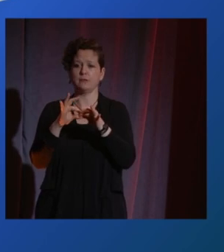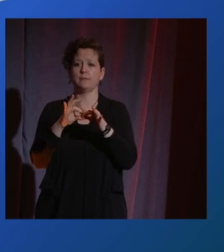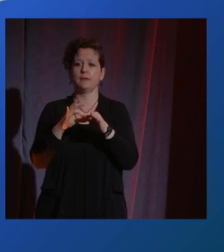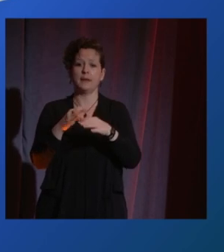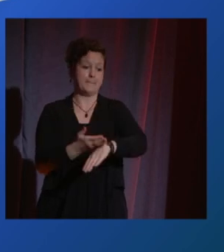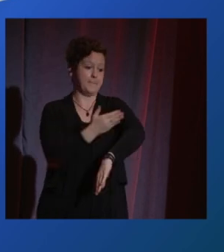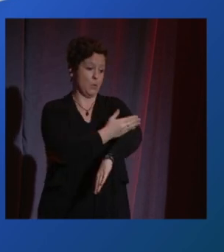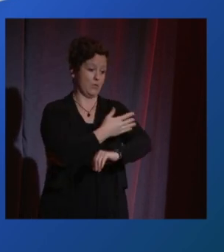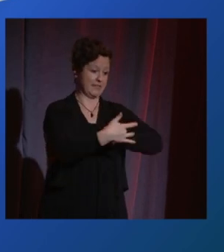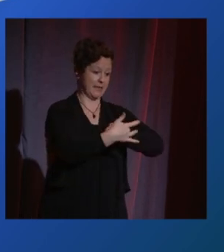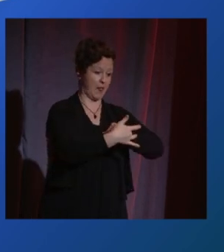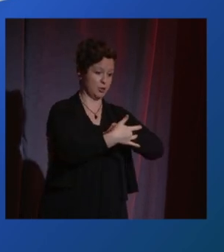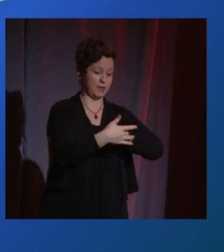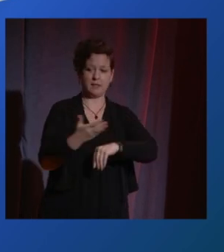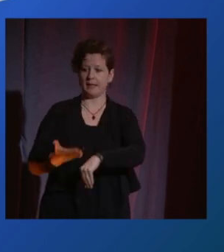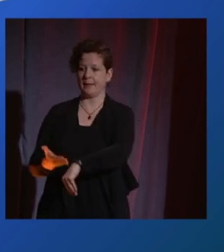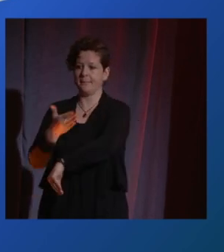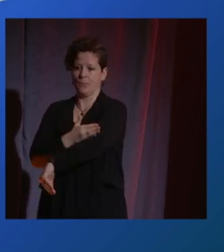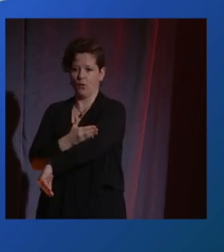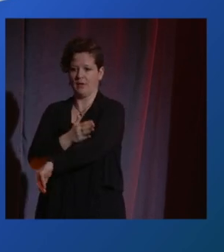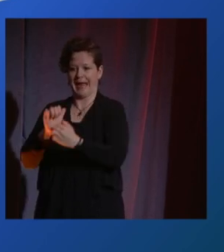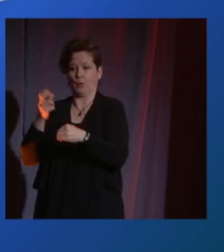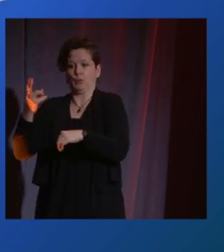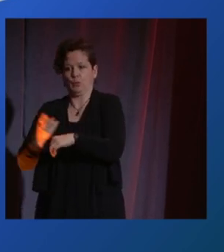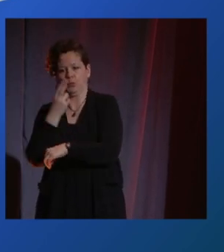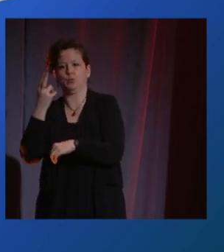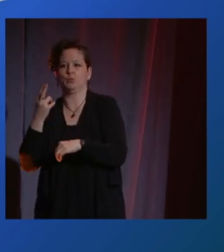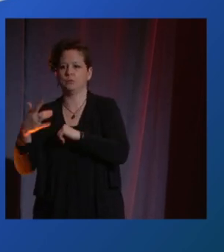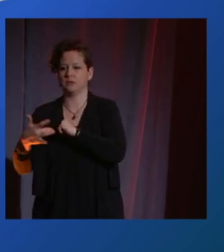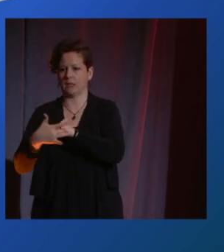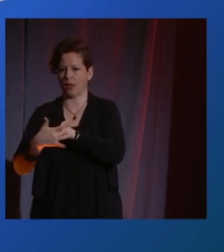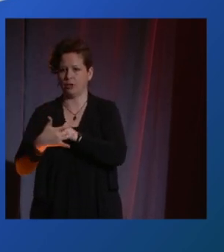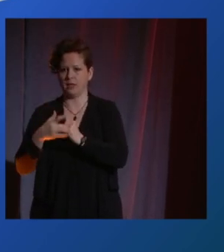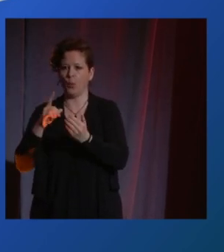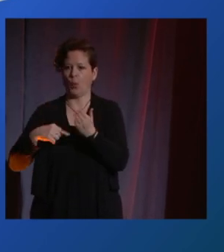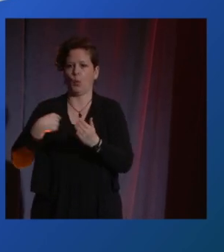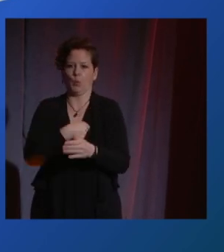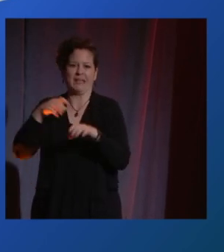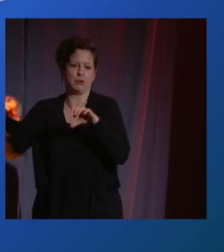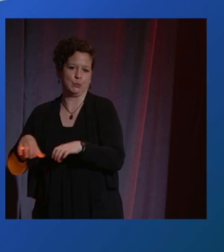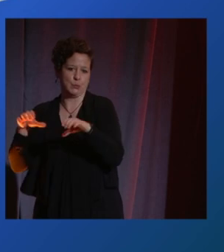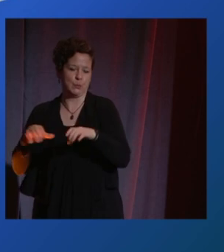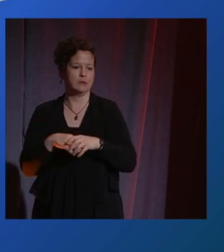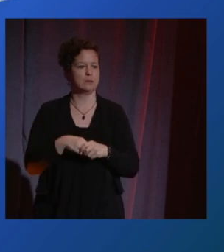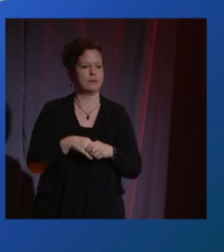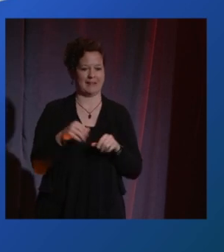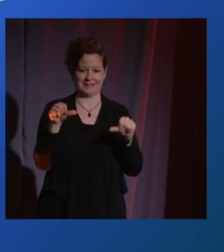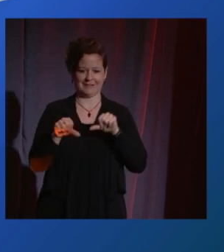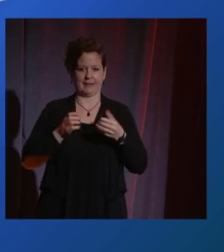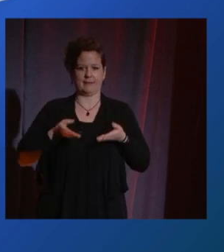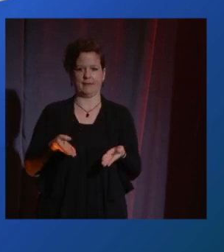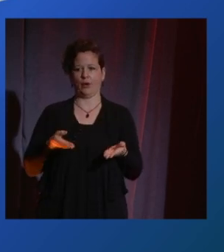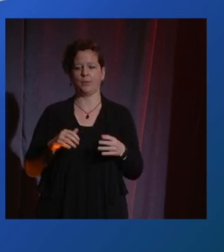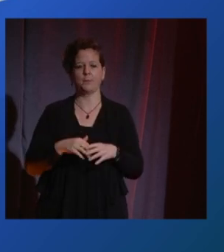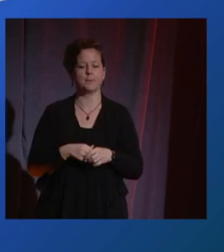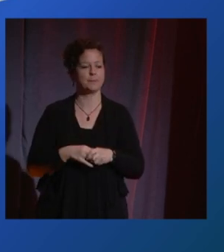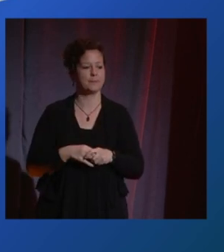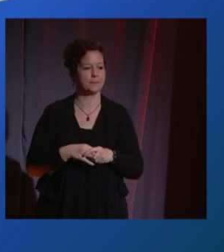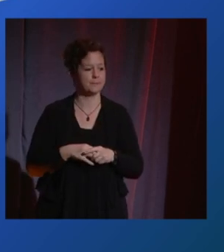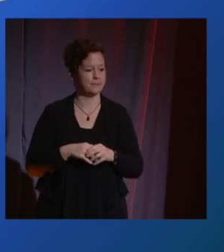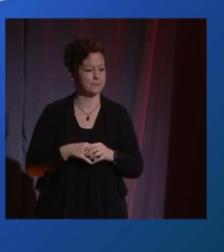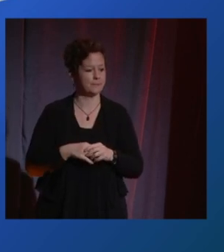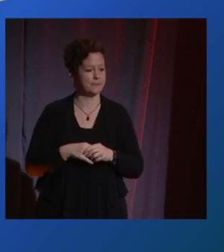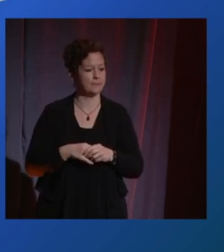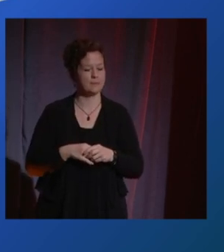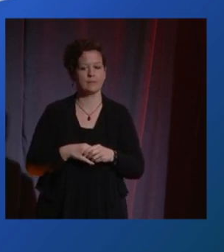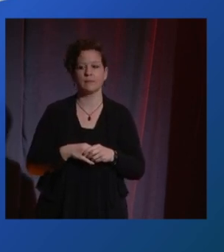technology and advances in the method in science you would relate to this uh the idea that